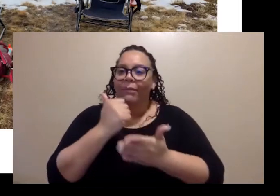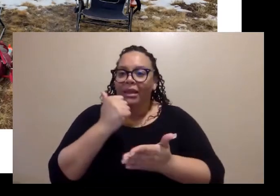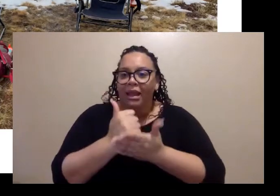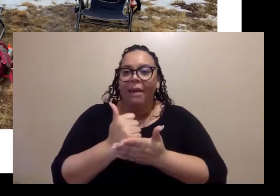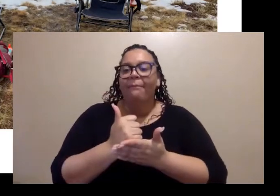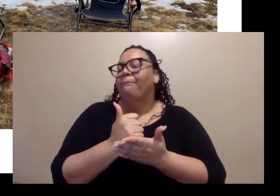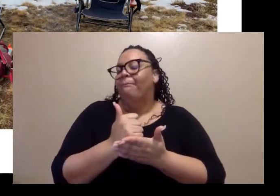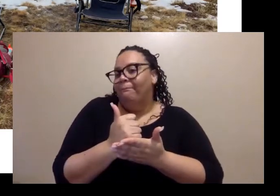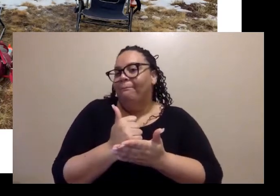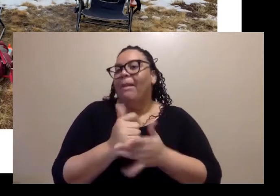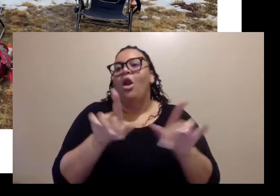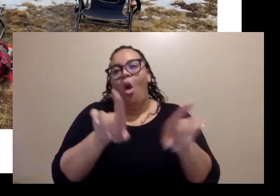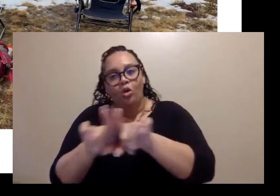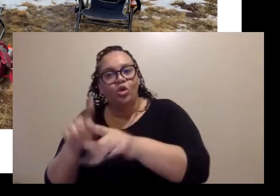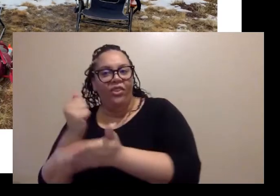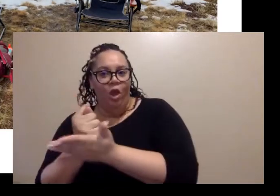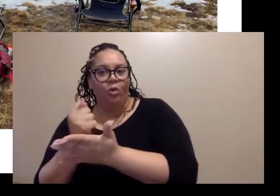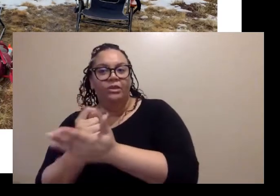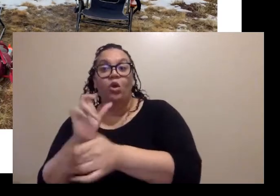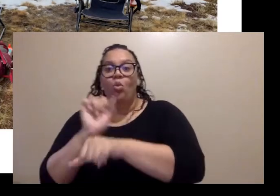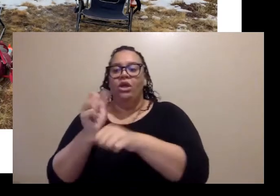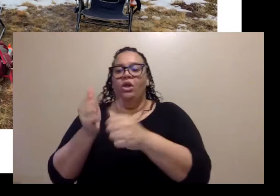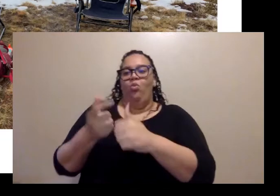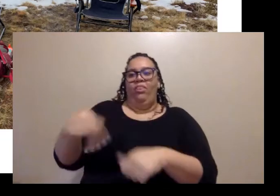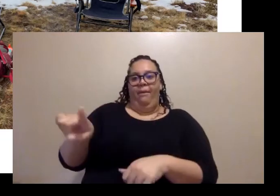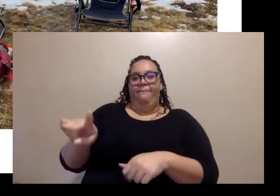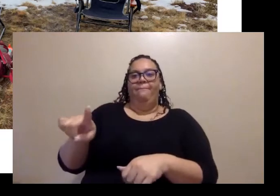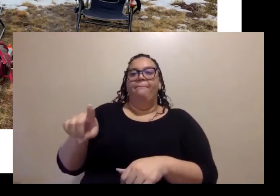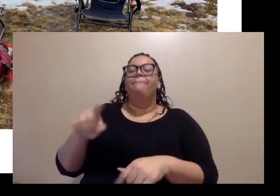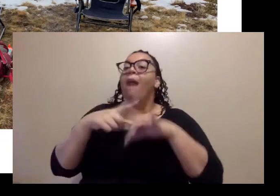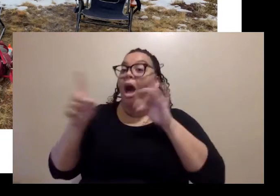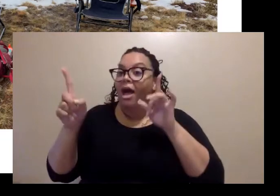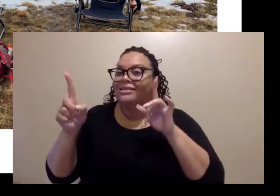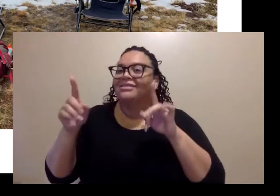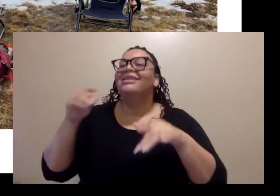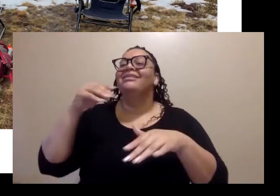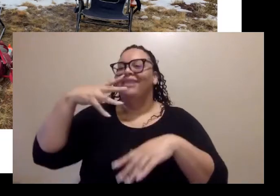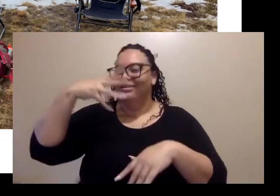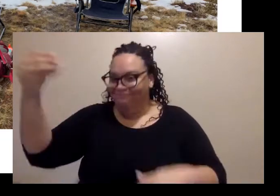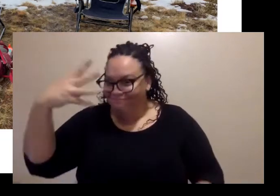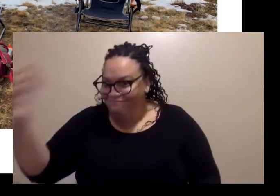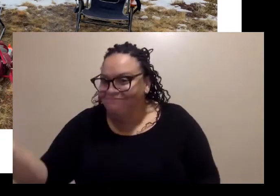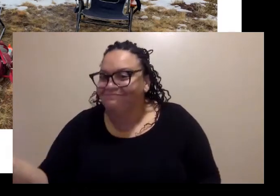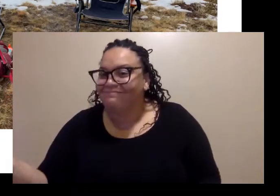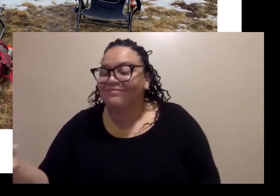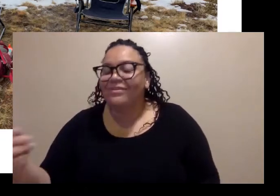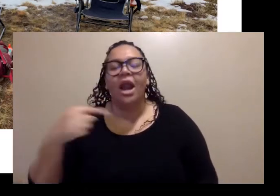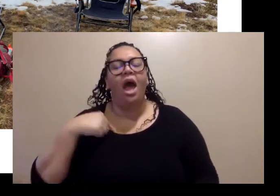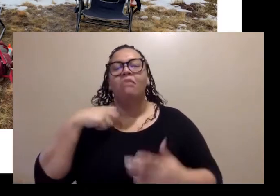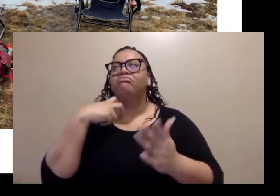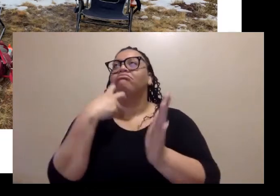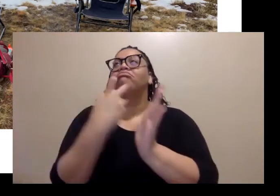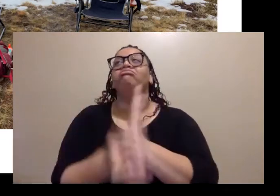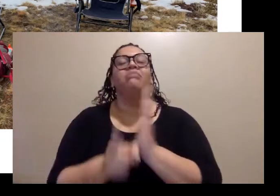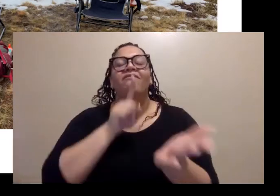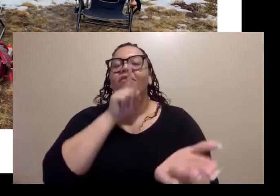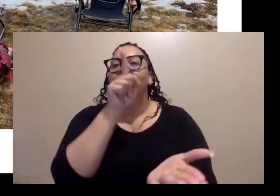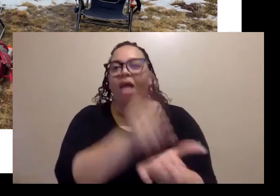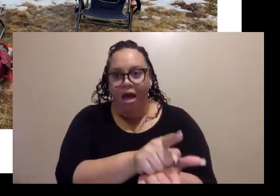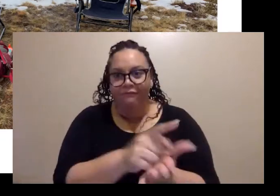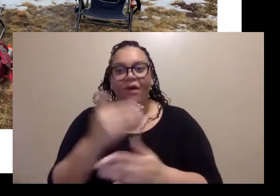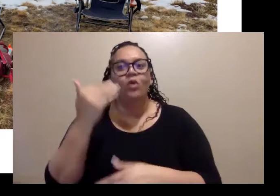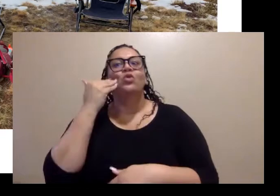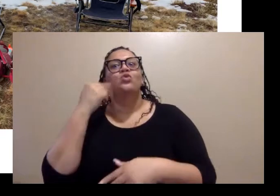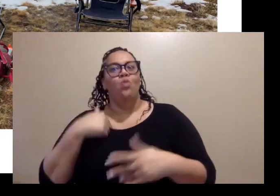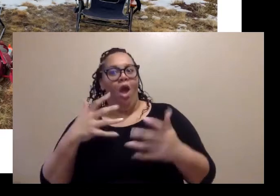and also therapists that's working with them, but in nature, right? Fell in love with it, knew that's where I wanted to go. And so I created